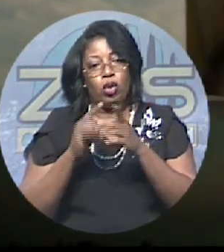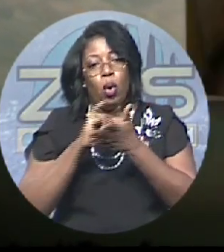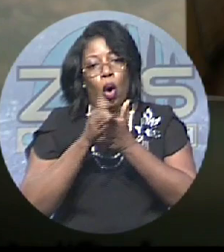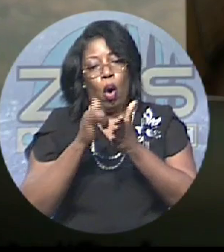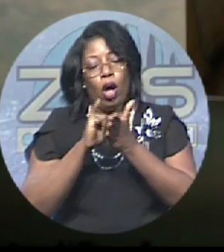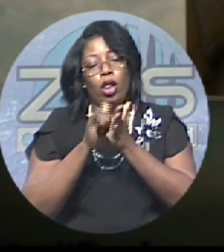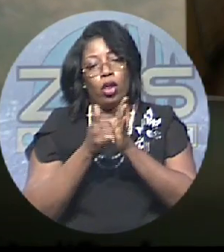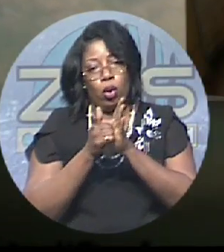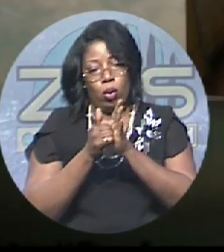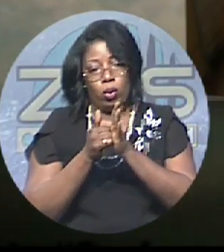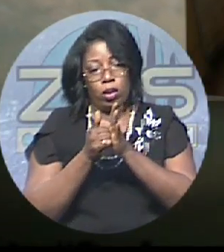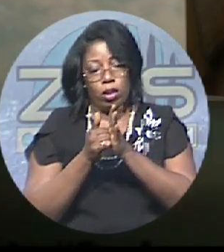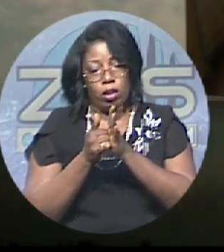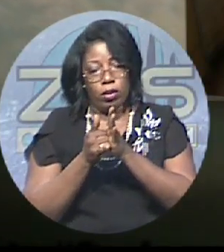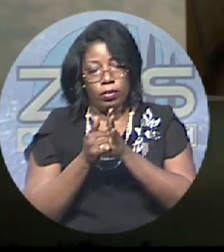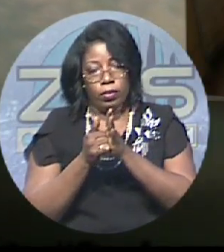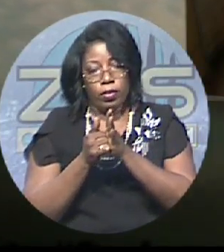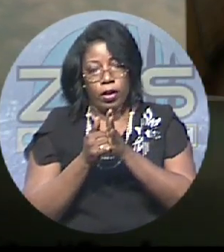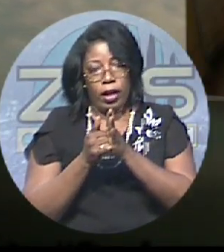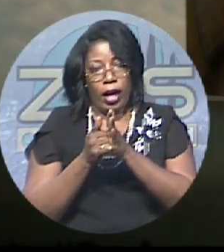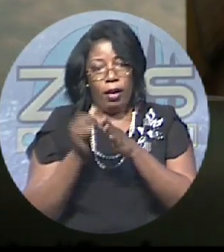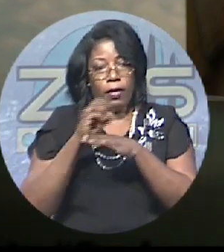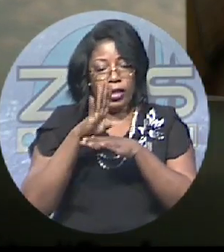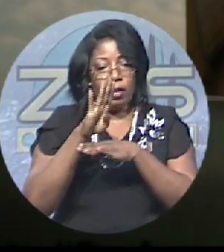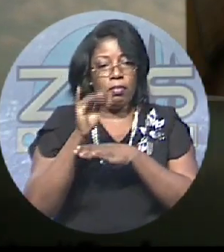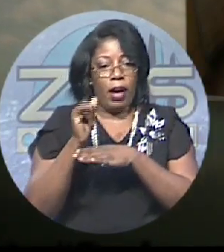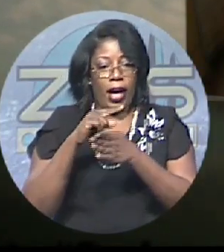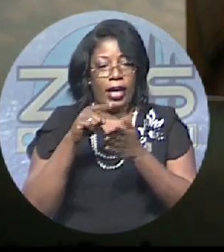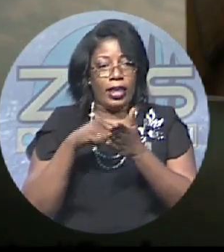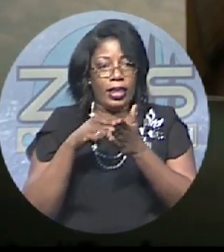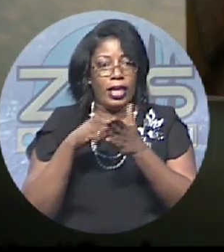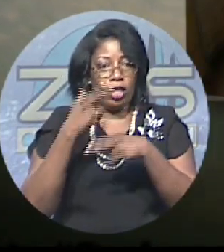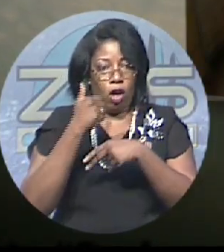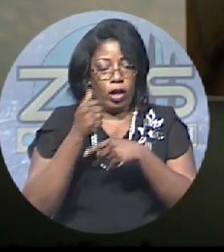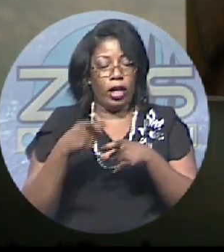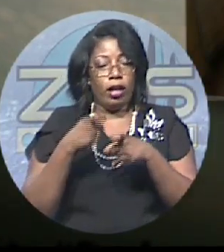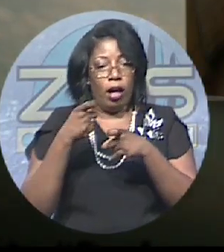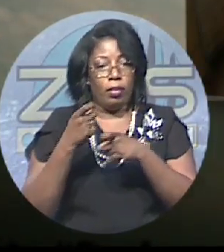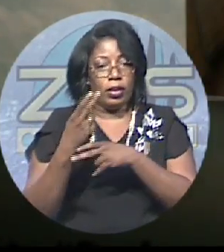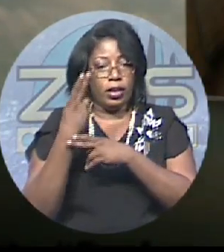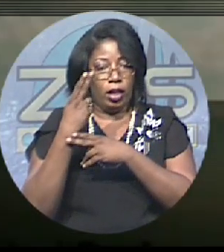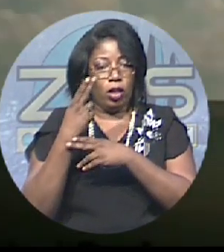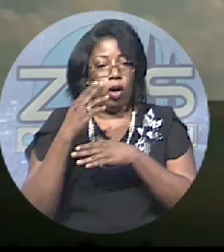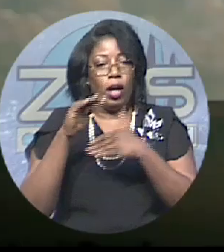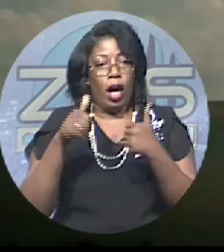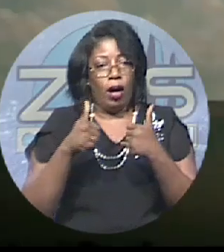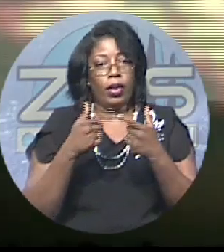all those impacted by the turmoil of Hurricane Joaquin, and will provide regular updates on their progress.